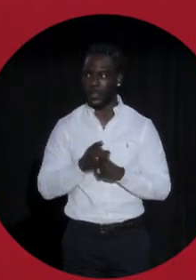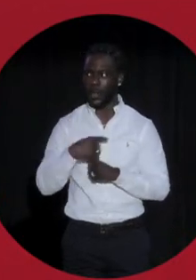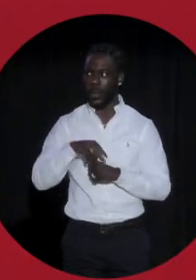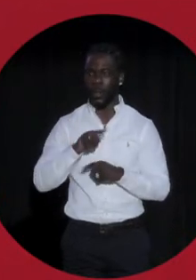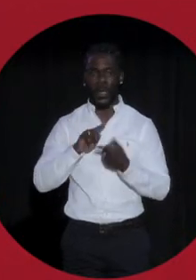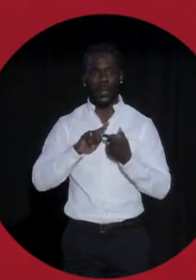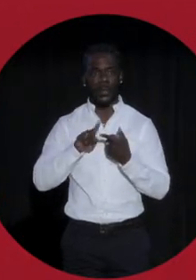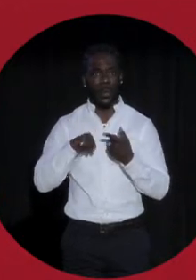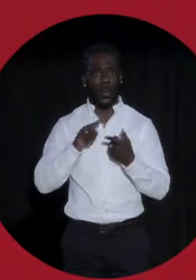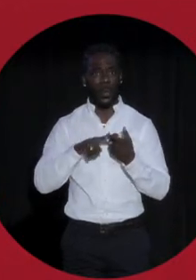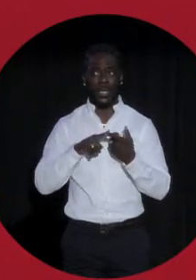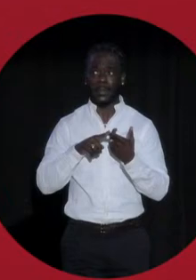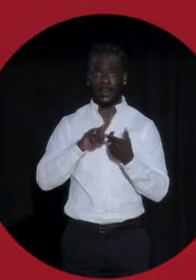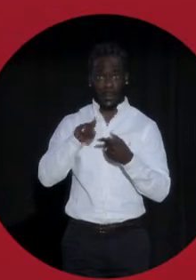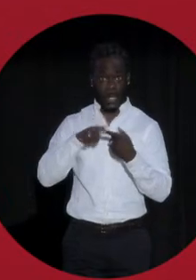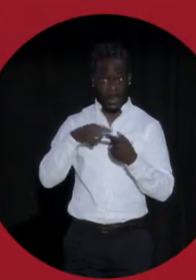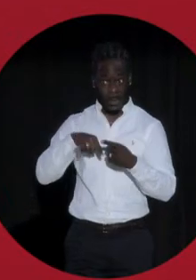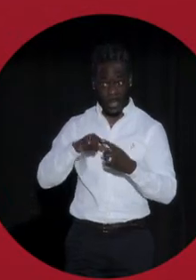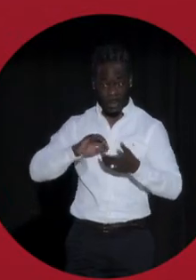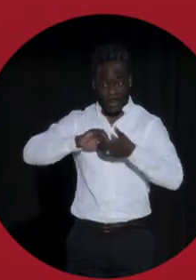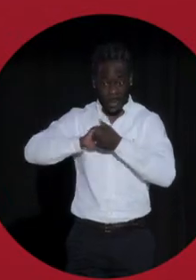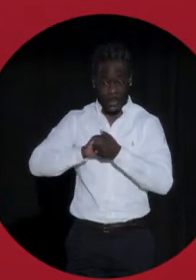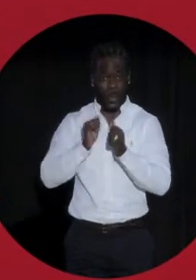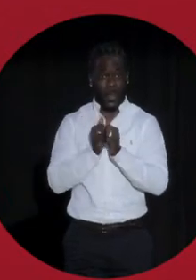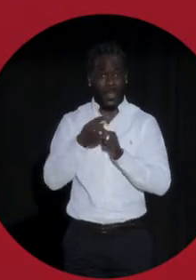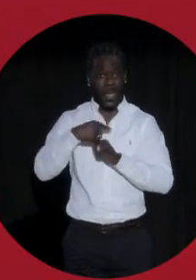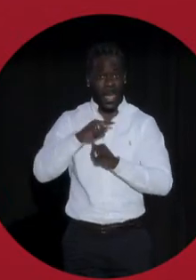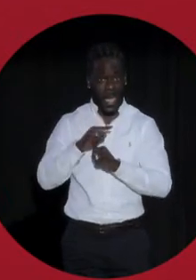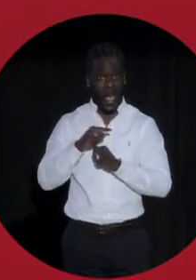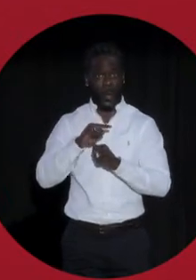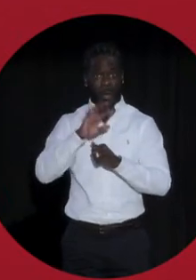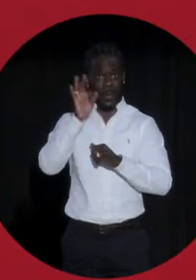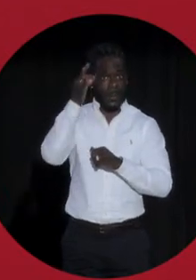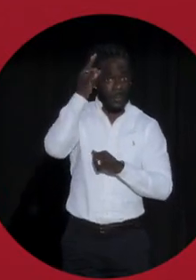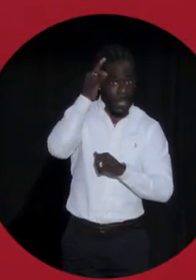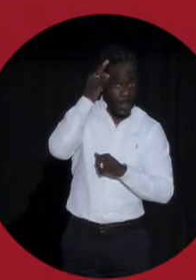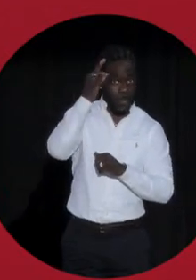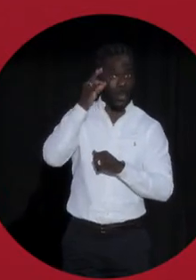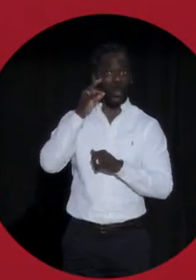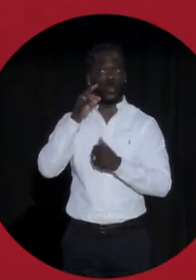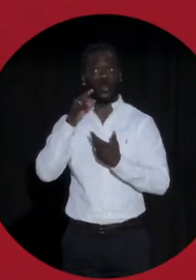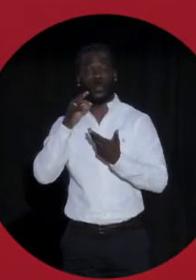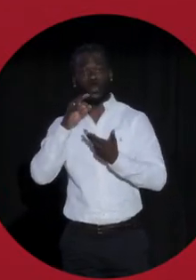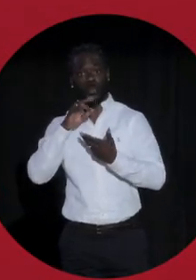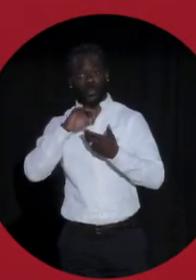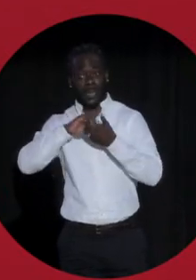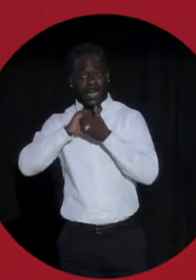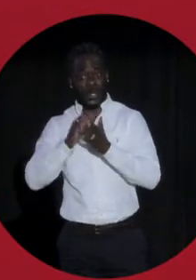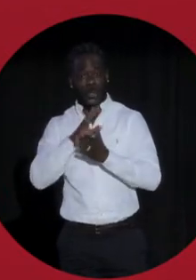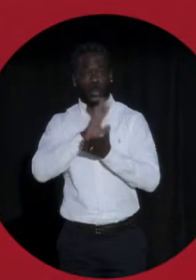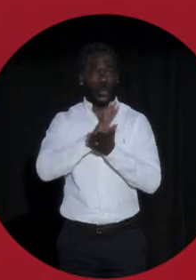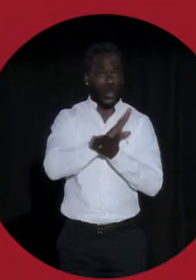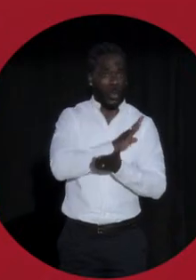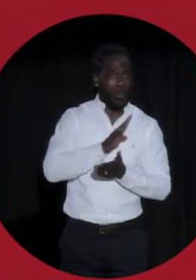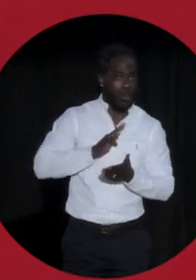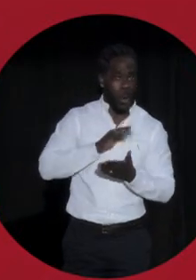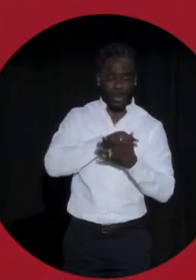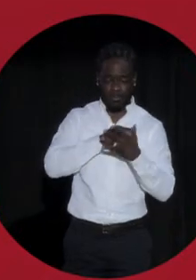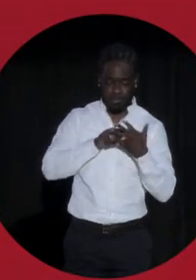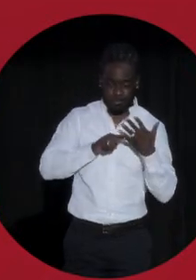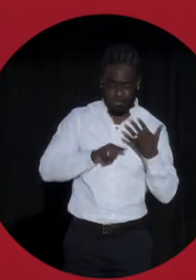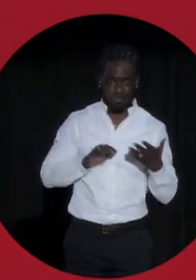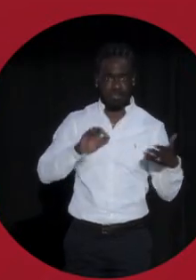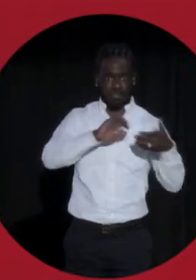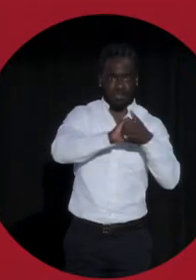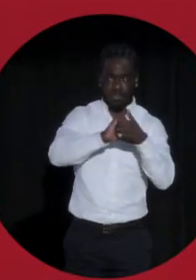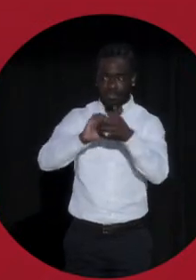in partnership with our civic, municipal, state, and federal leaders, school board members, and so many others, come together